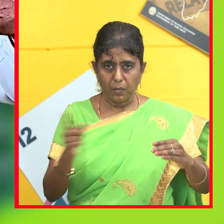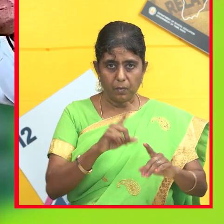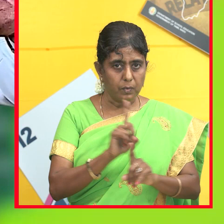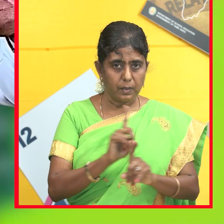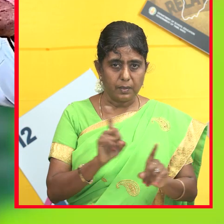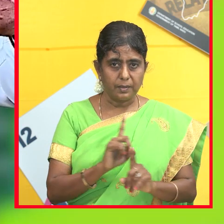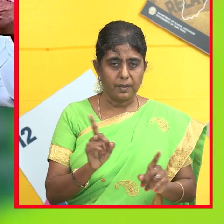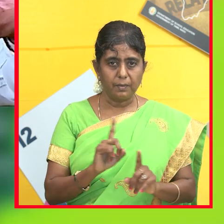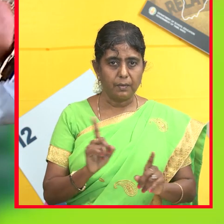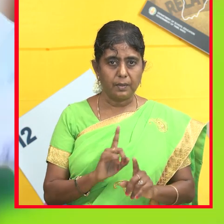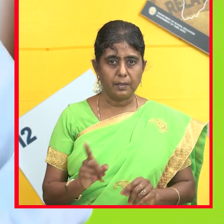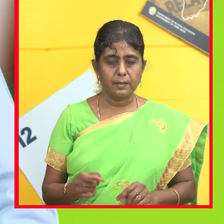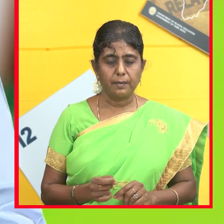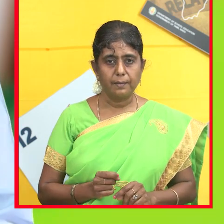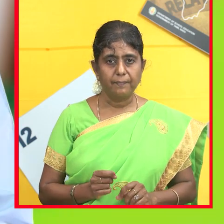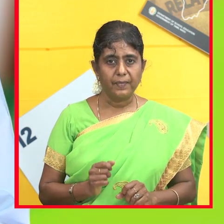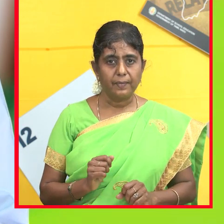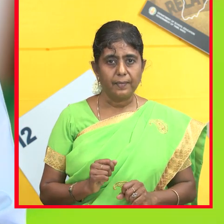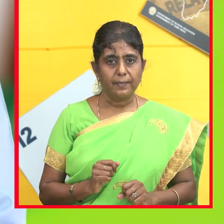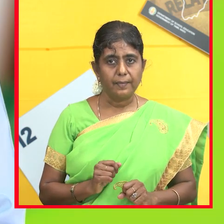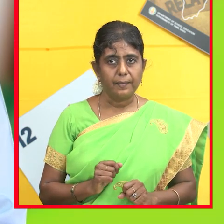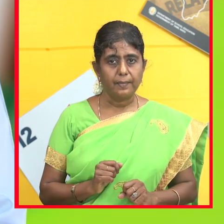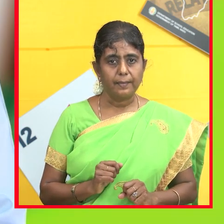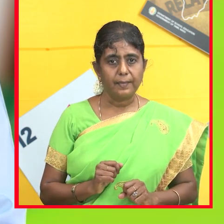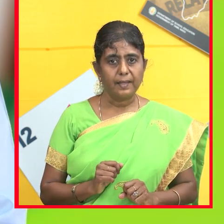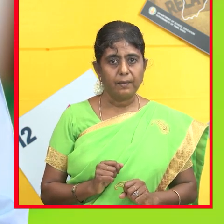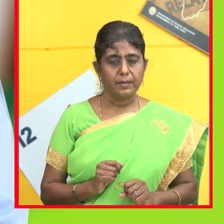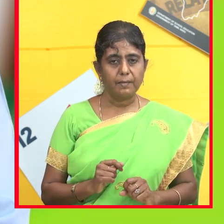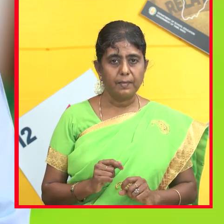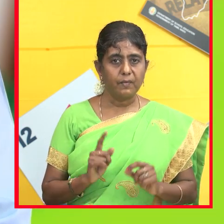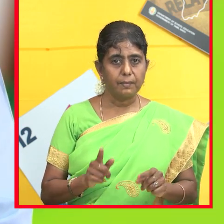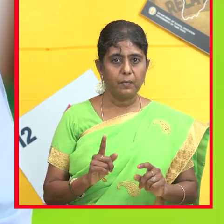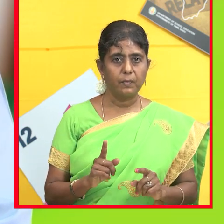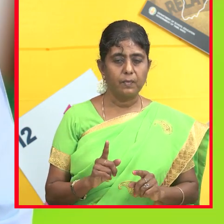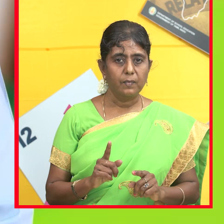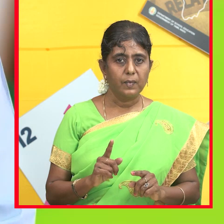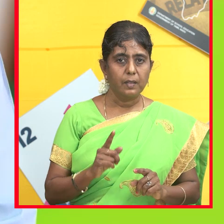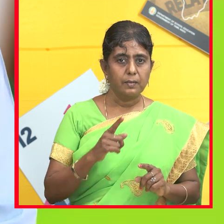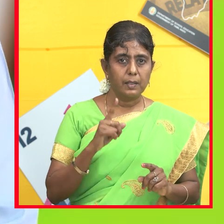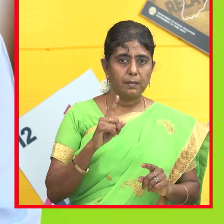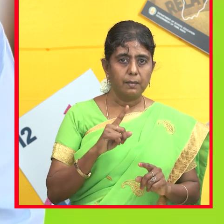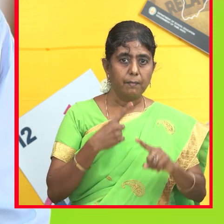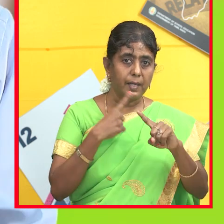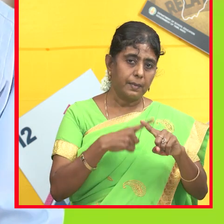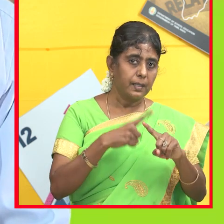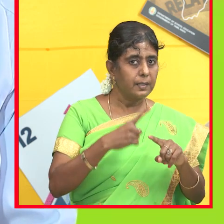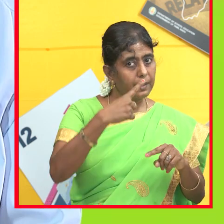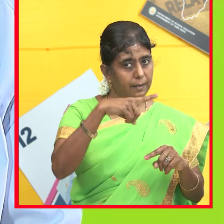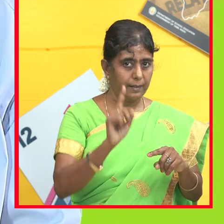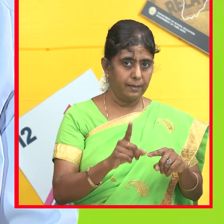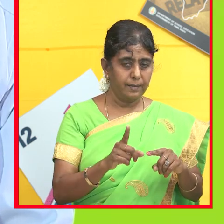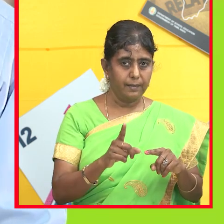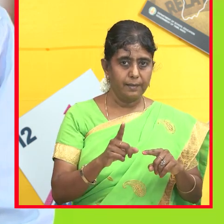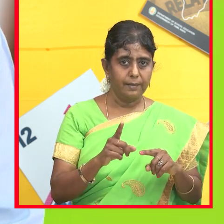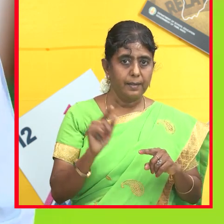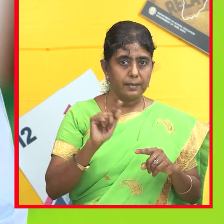denominator common factors. That cannot be cancelled. That is possible only when you see the symbol multiplication at the